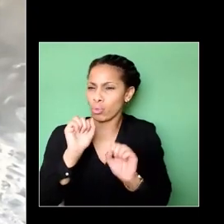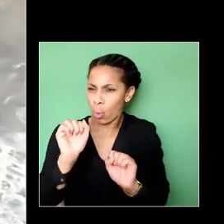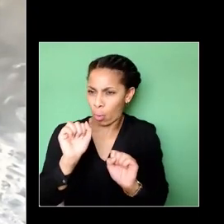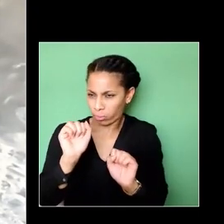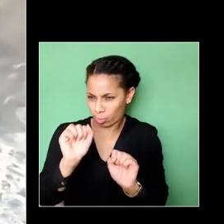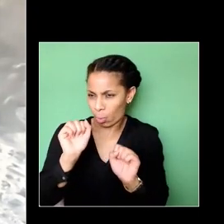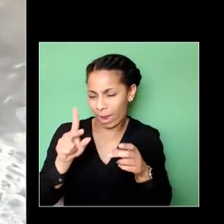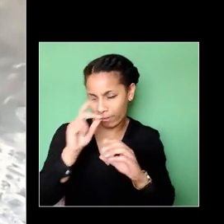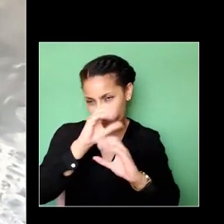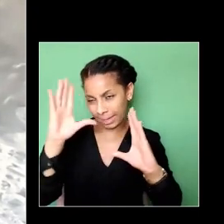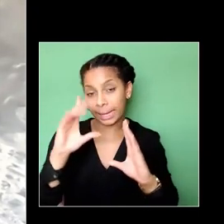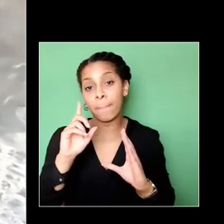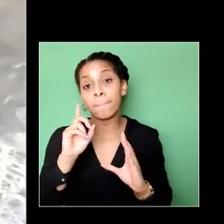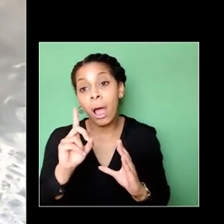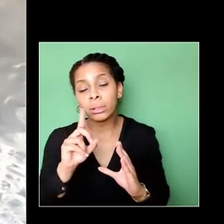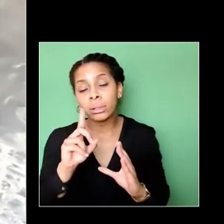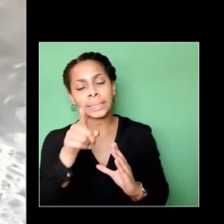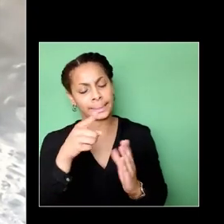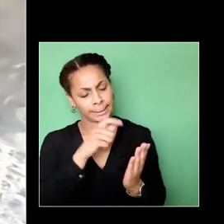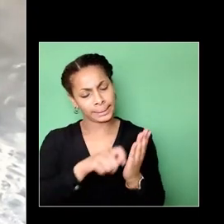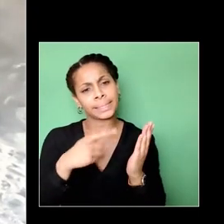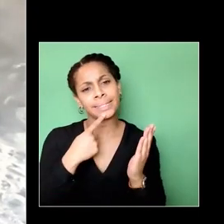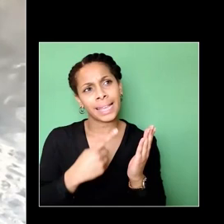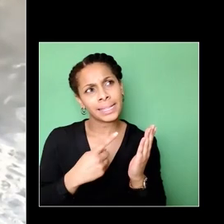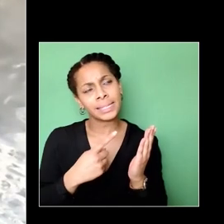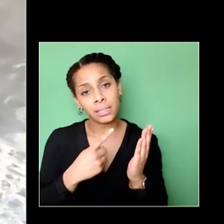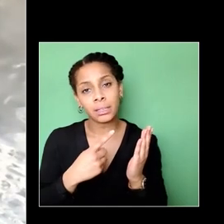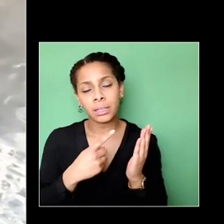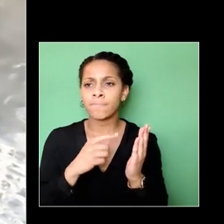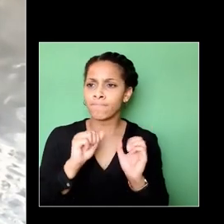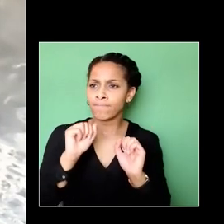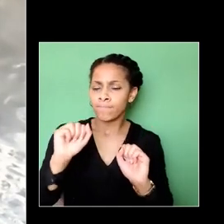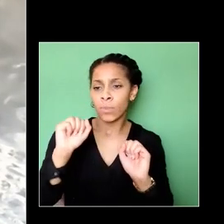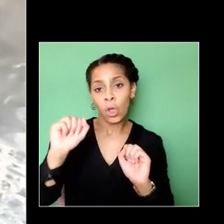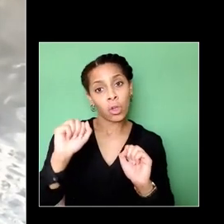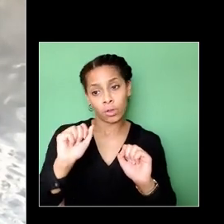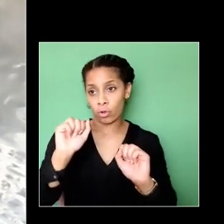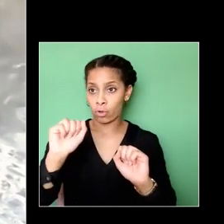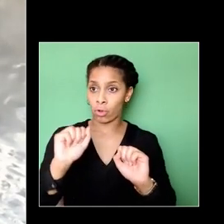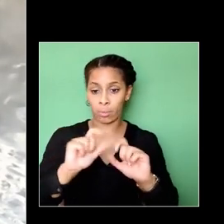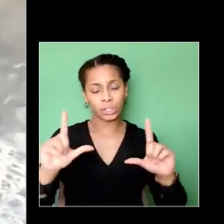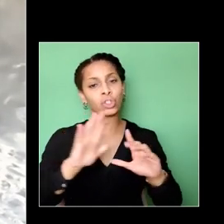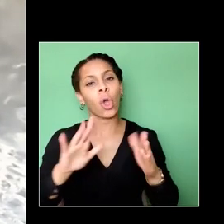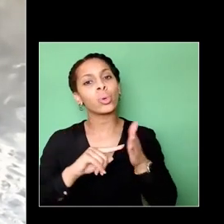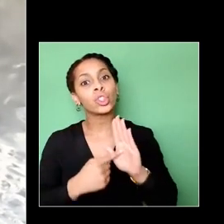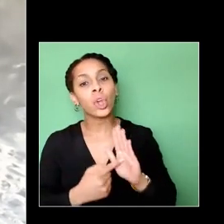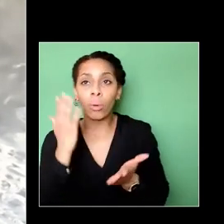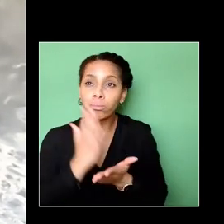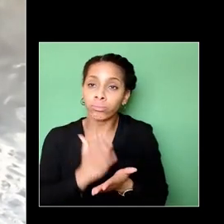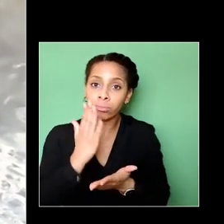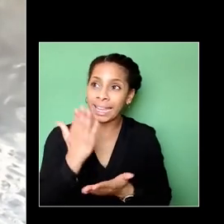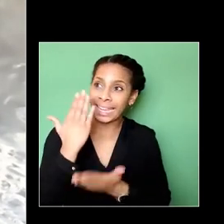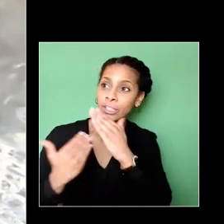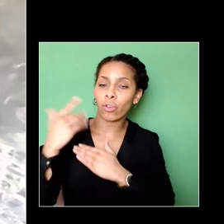And he says, since Yiadom-Boakye's portraits do not depict historically existing figures, but rather